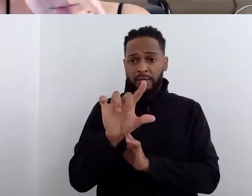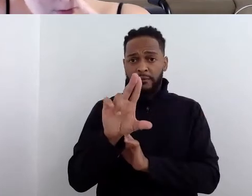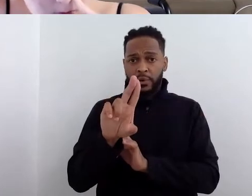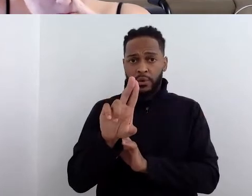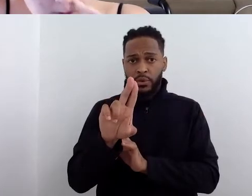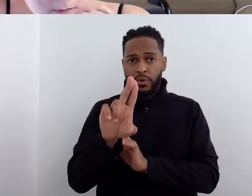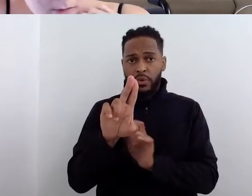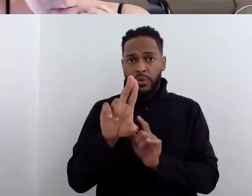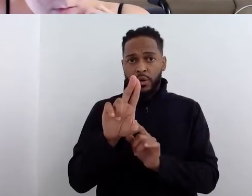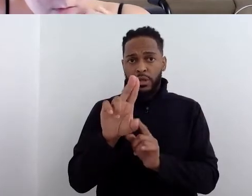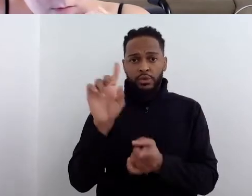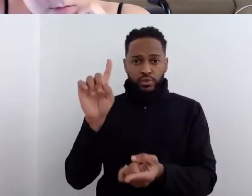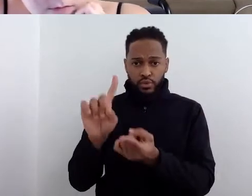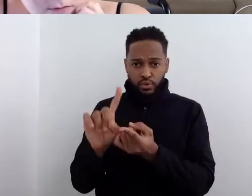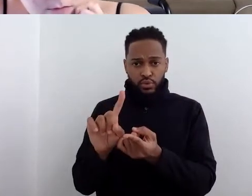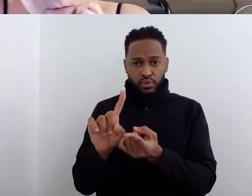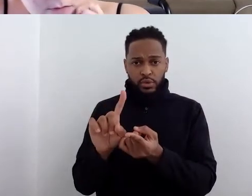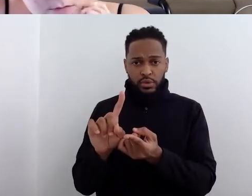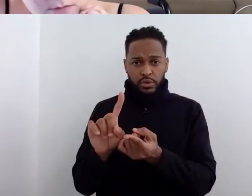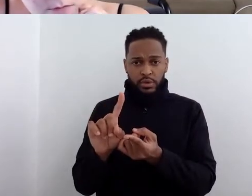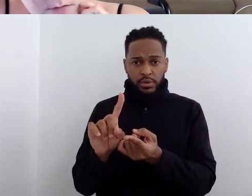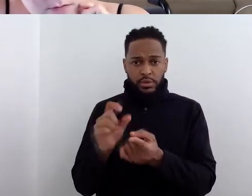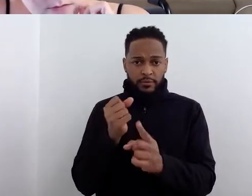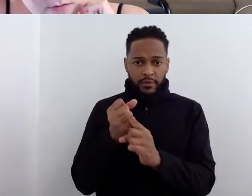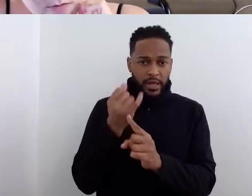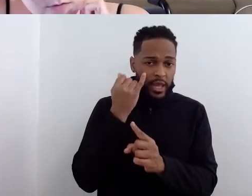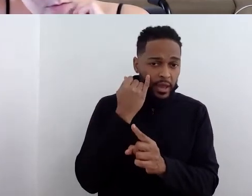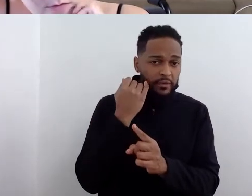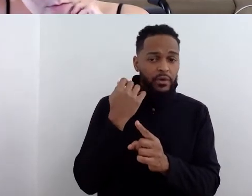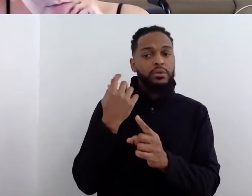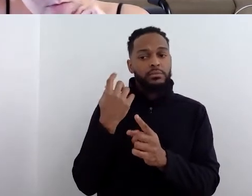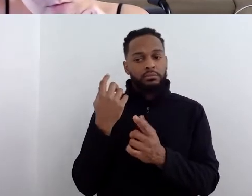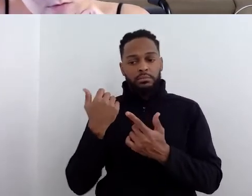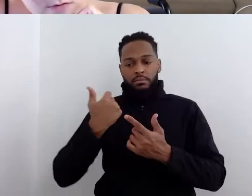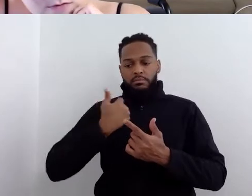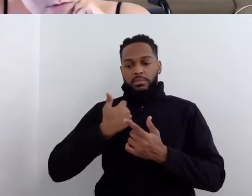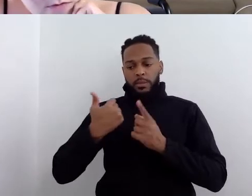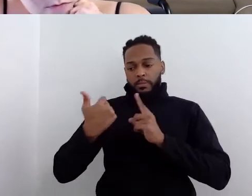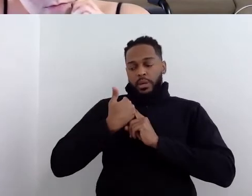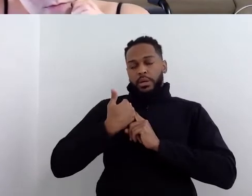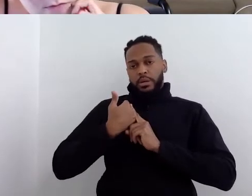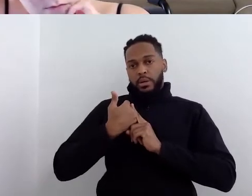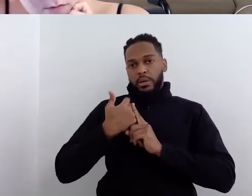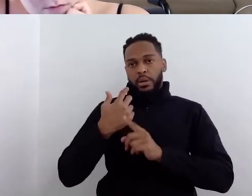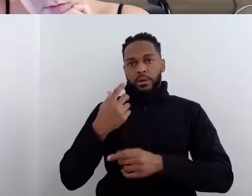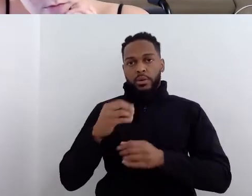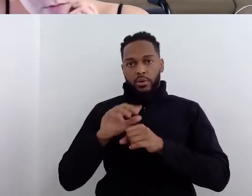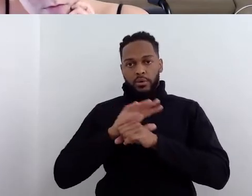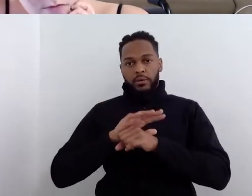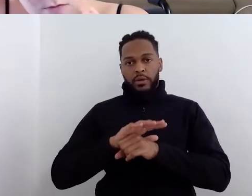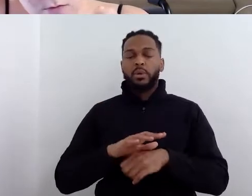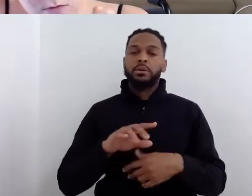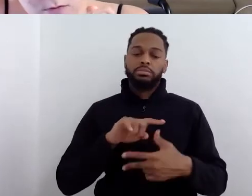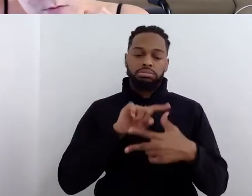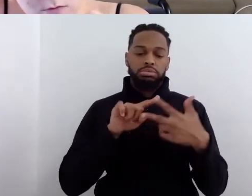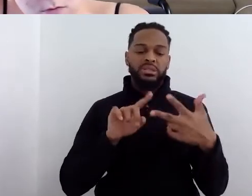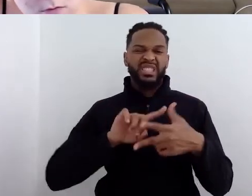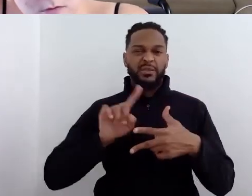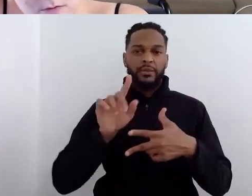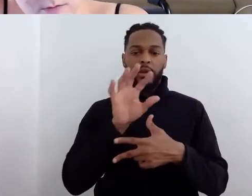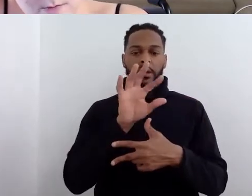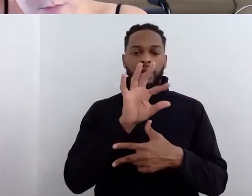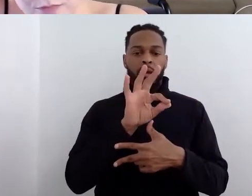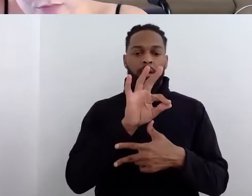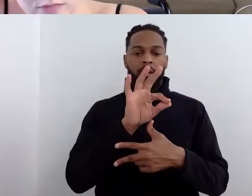COVID? Yeah, so the vaccines are a little different. So the Pfizer and the Moderna